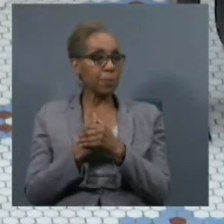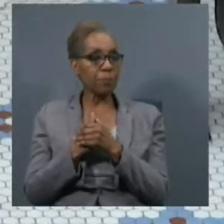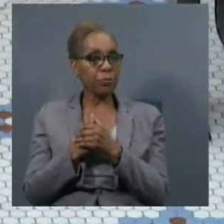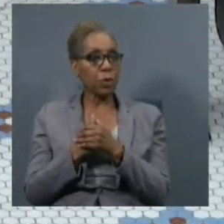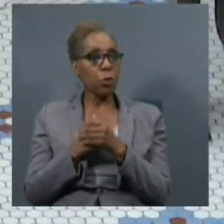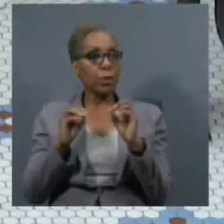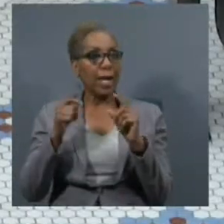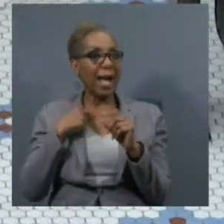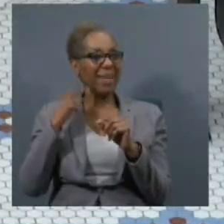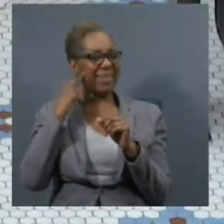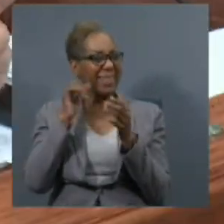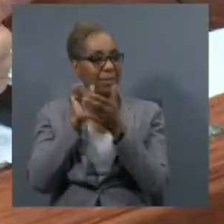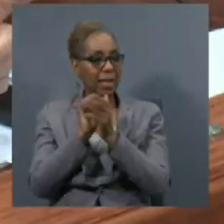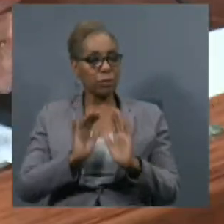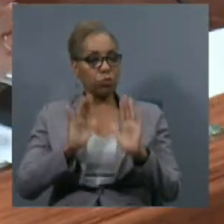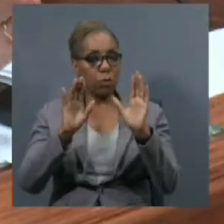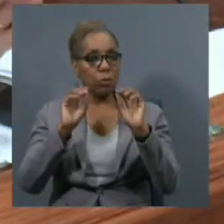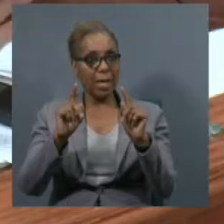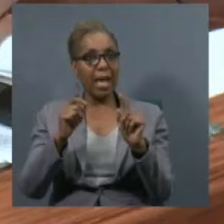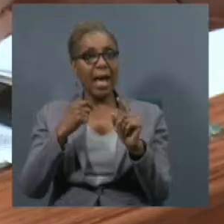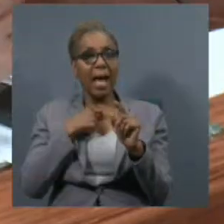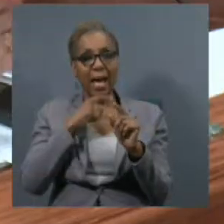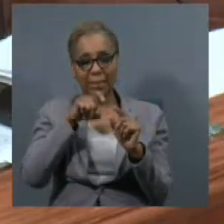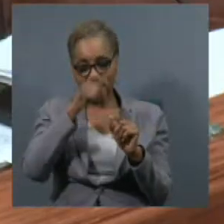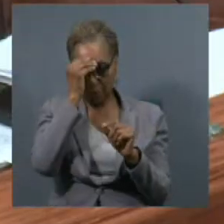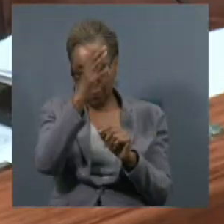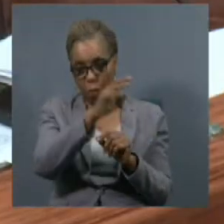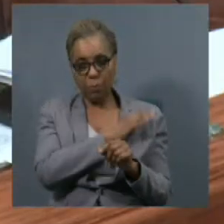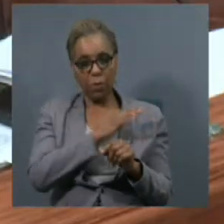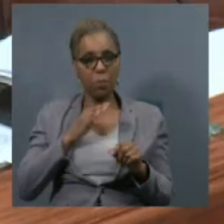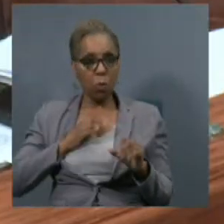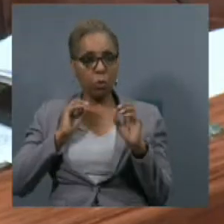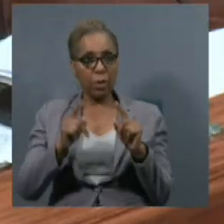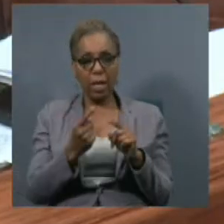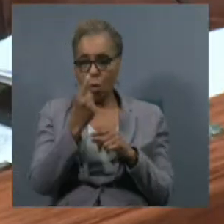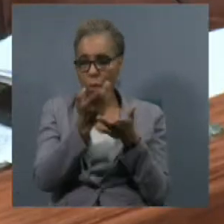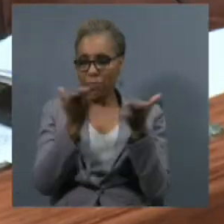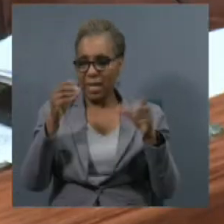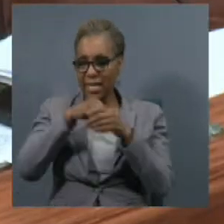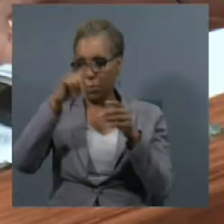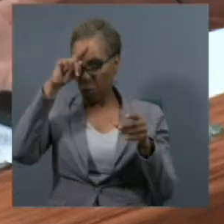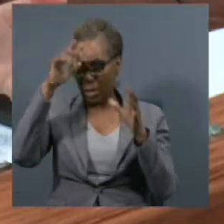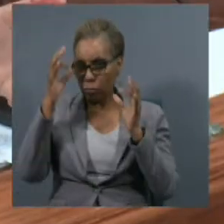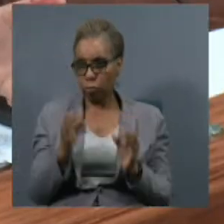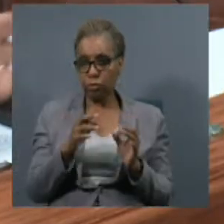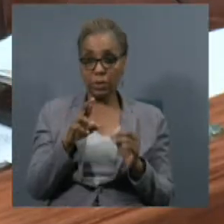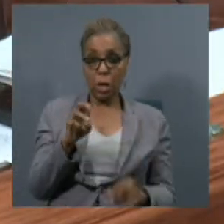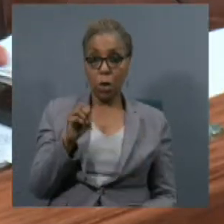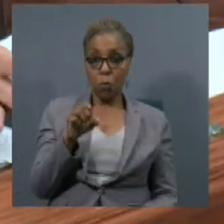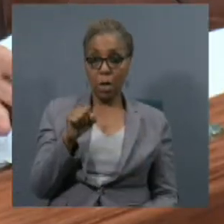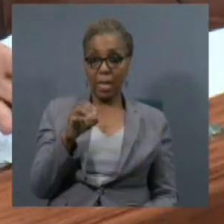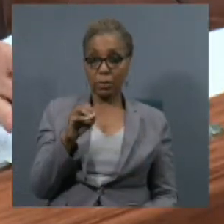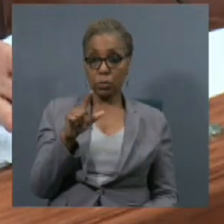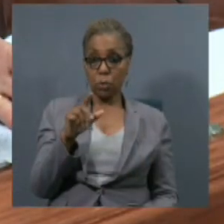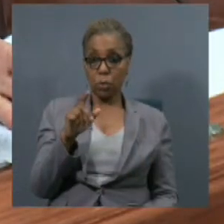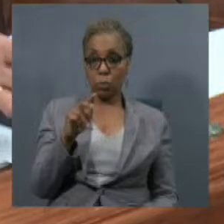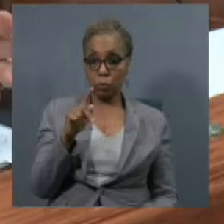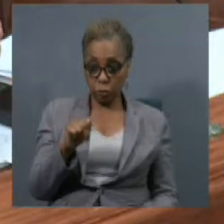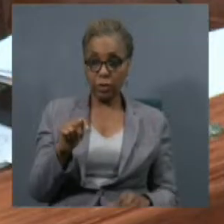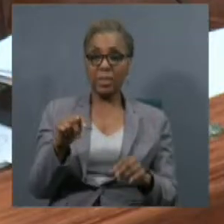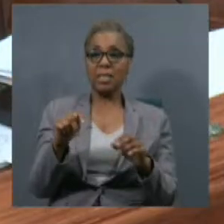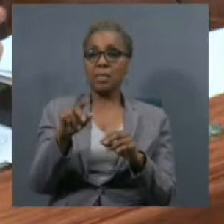I think that's wonderful. I do need to say to the board, one of the things in the resolution was that all title would be with the